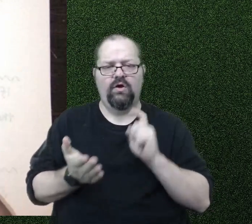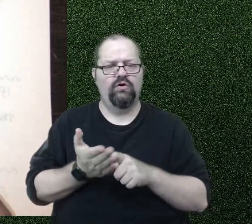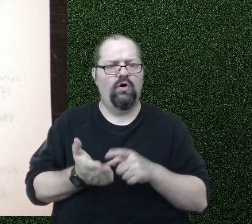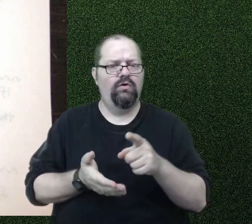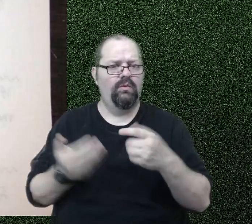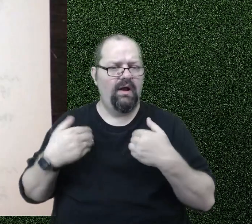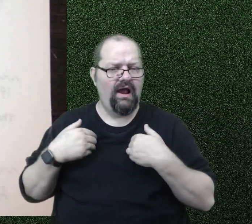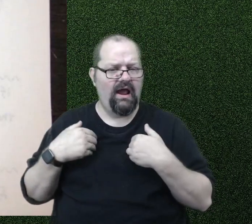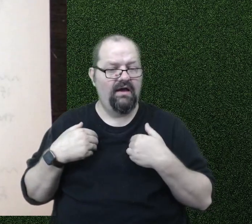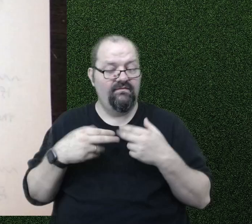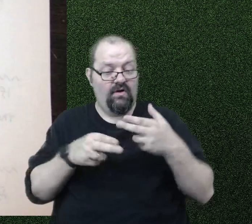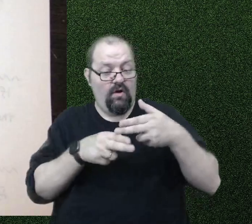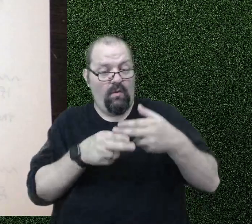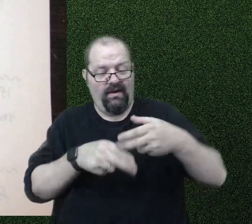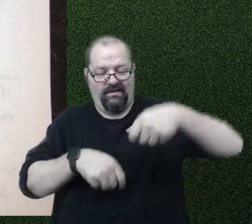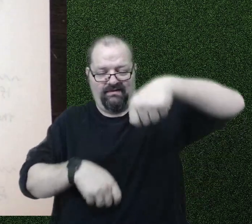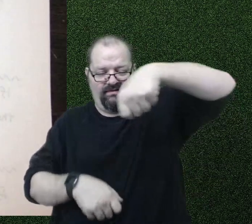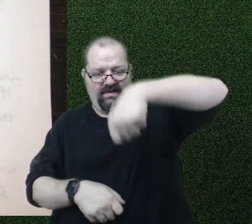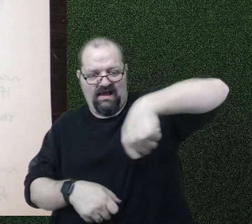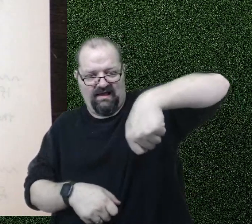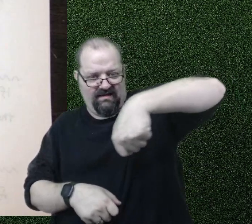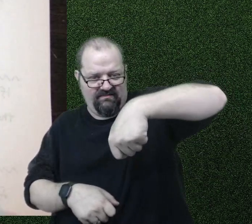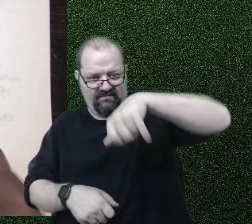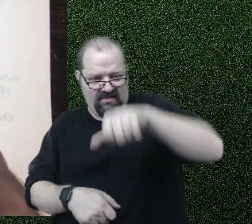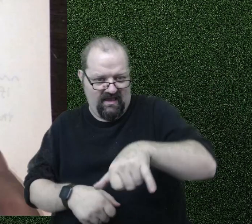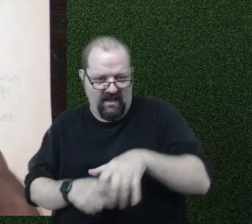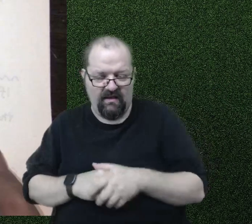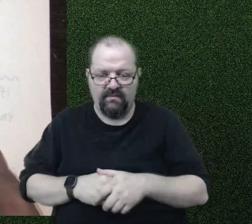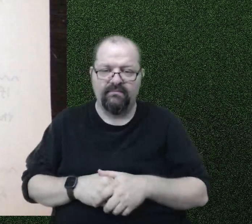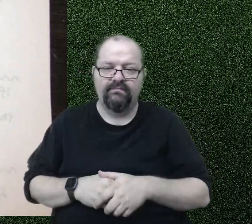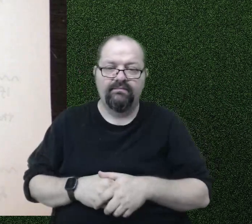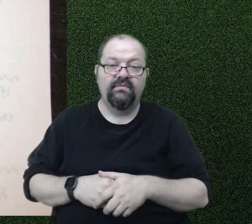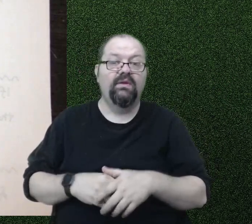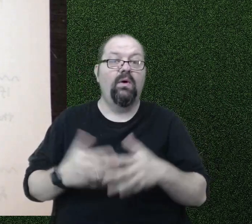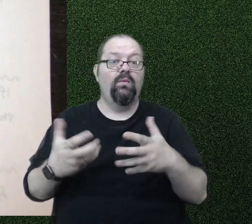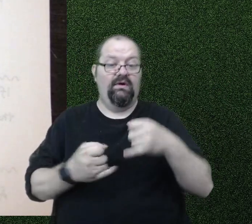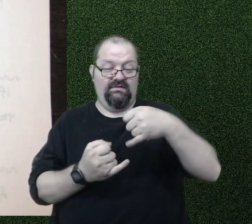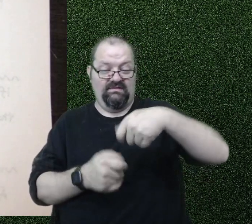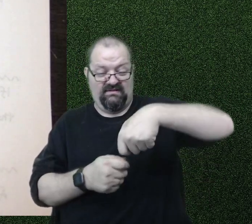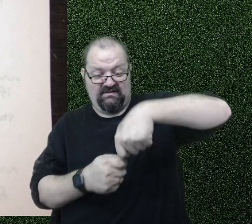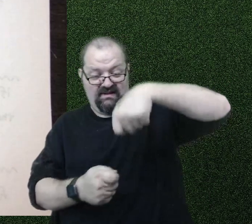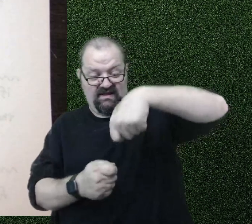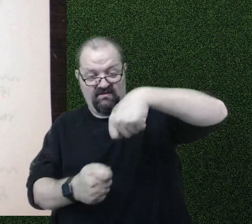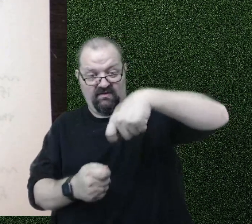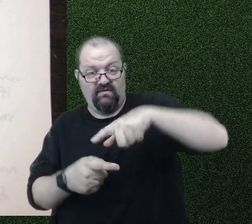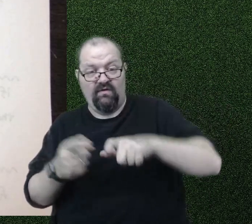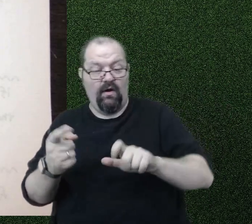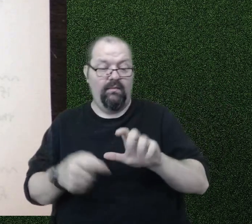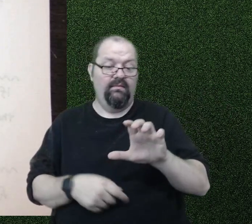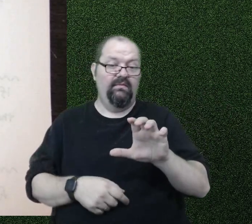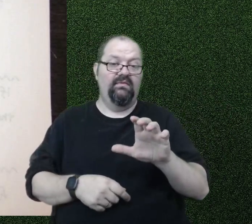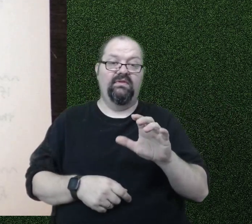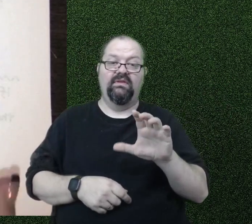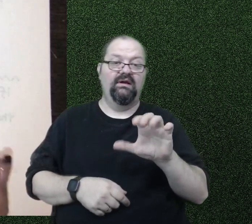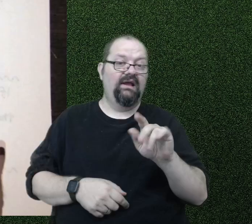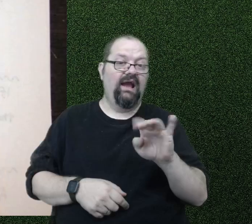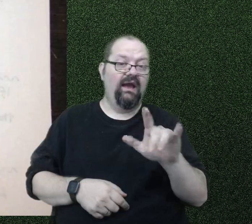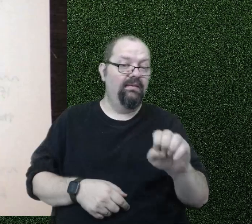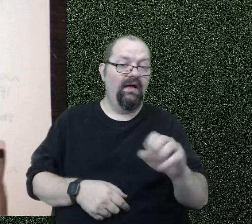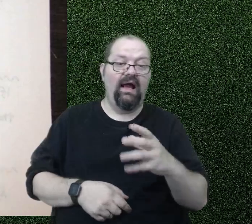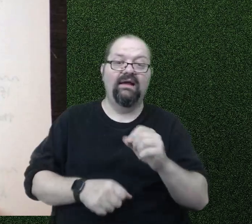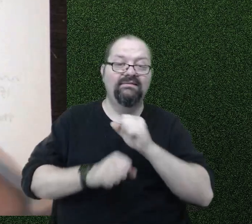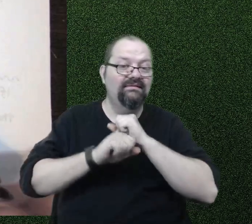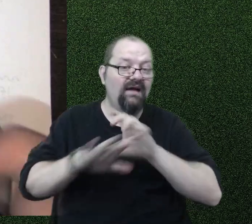got a weight that's hanging here. We want the tension in the cable and nothing is moving. If nothing is moving, that